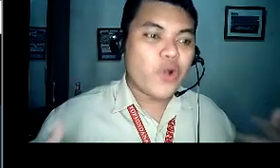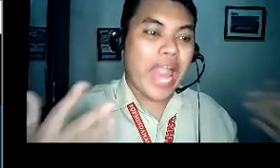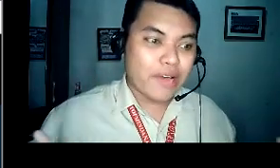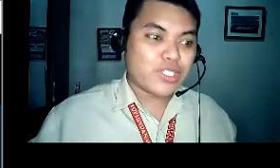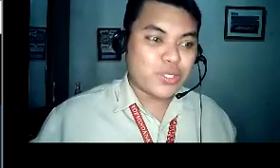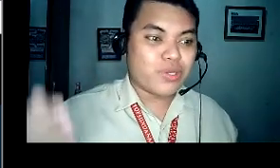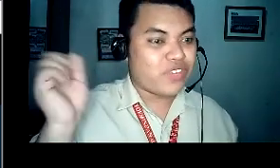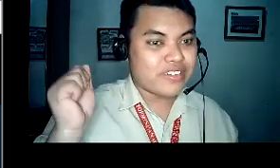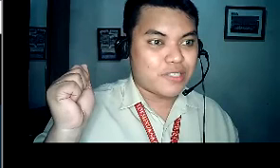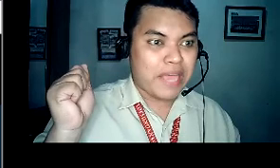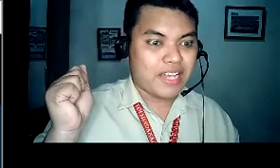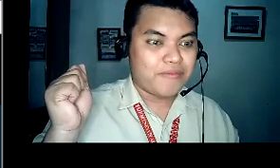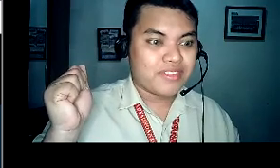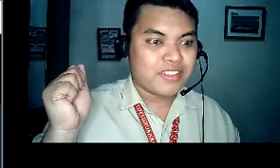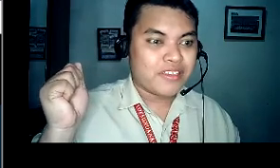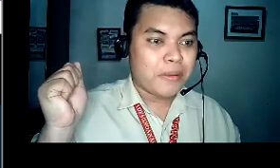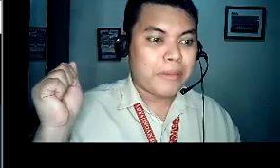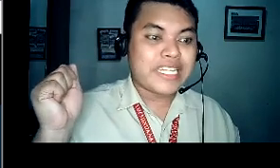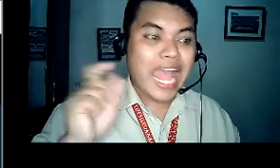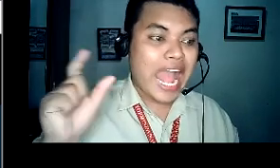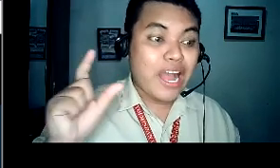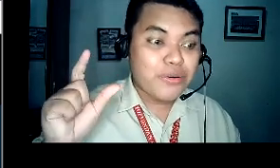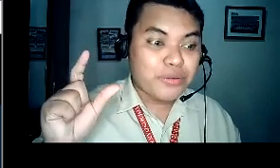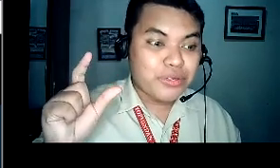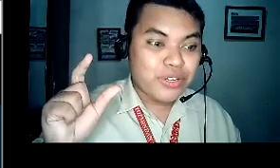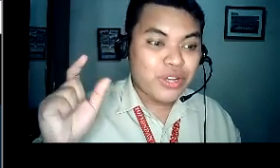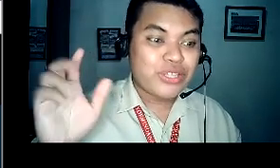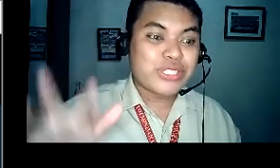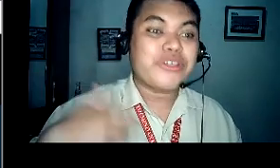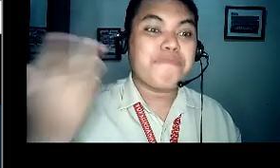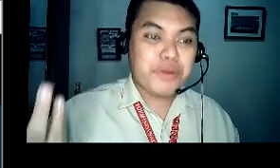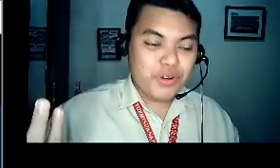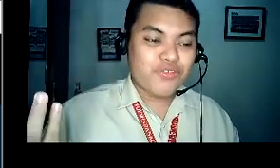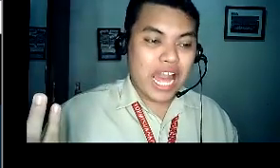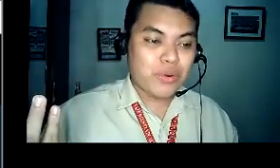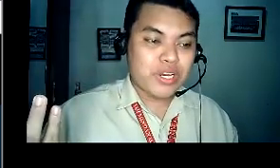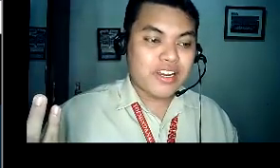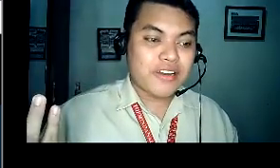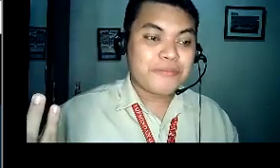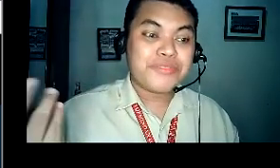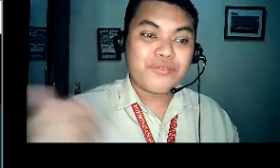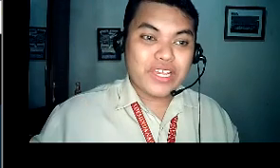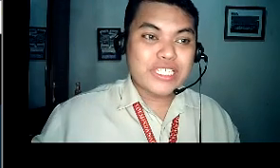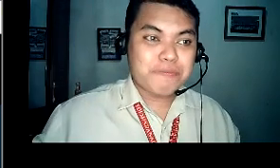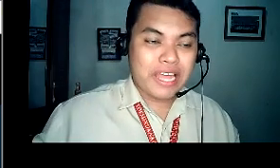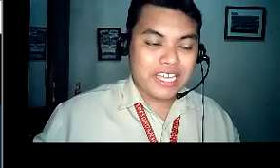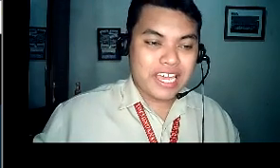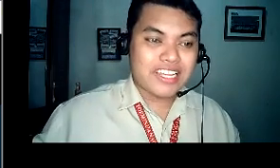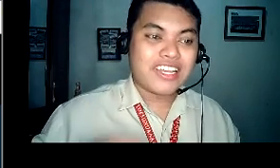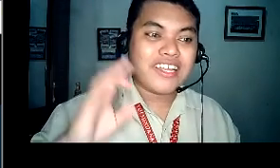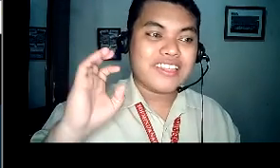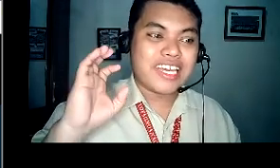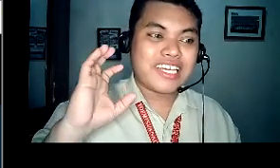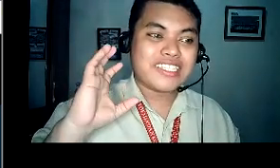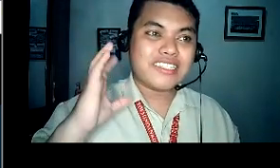we know how to do the finger spell, but how to improve our finger